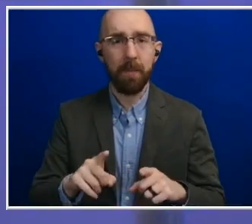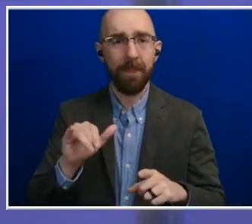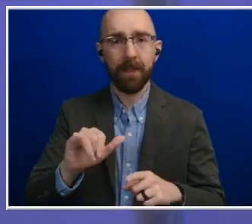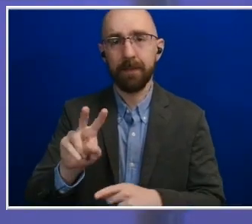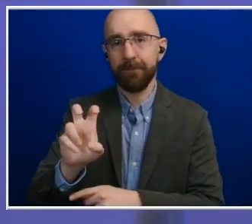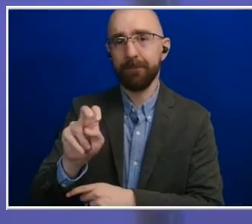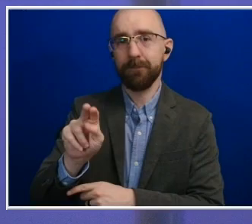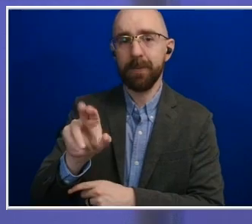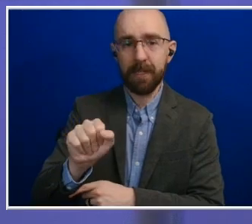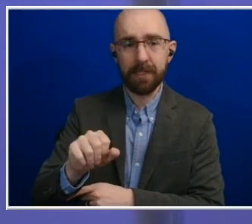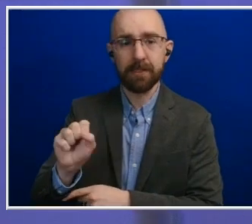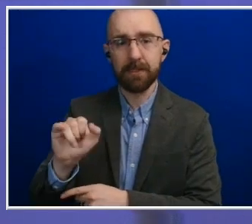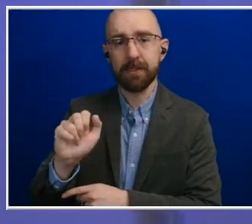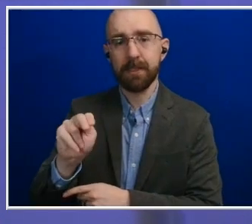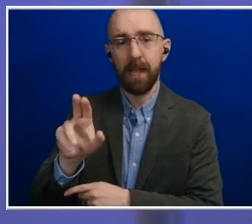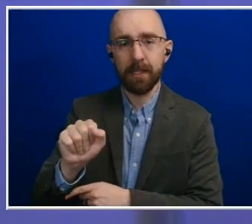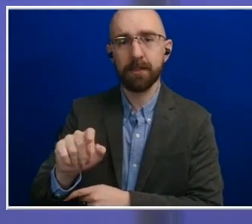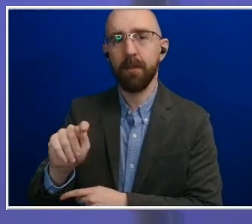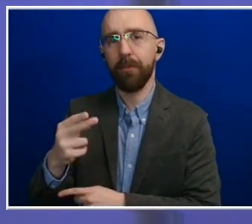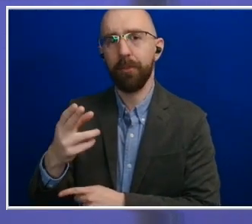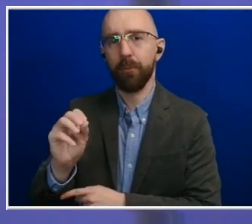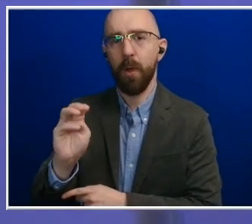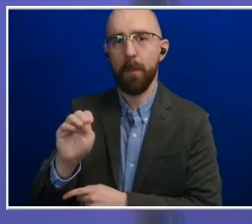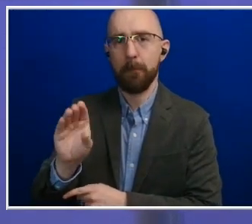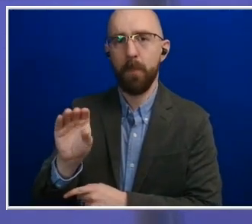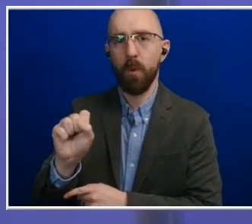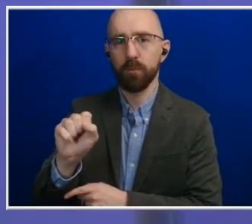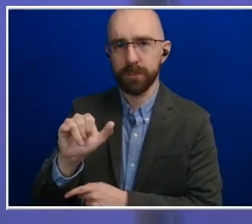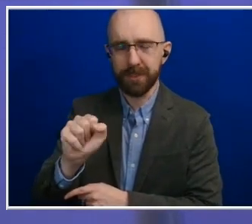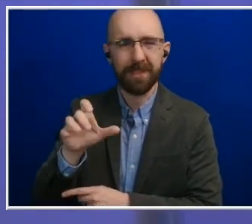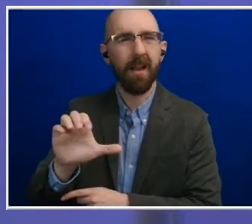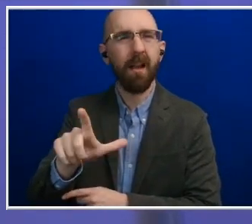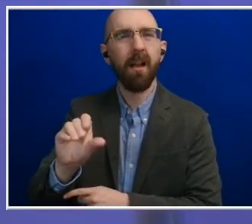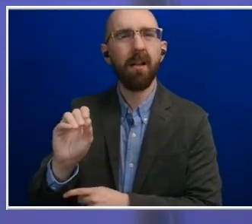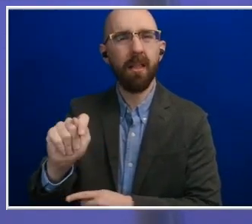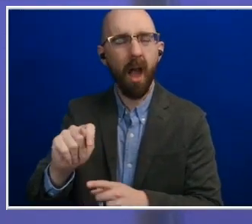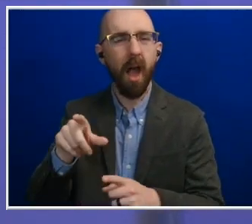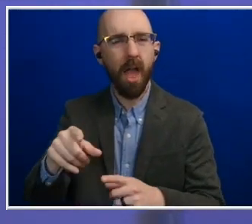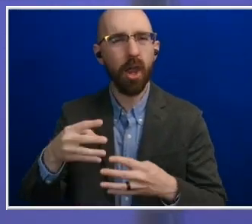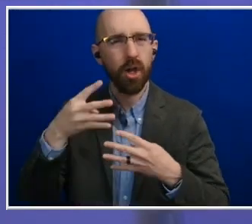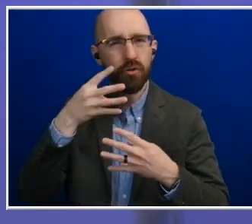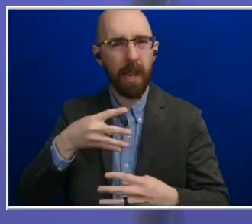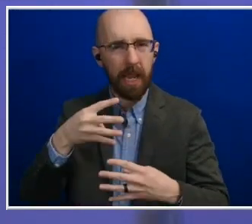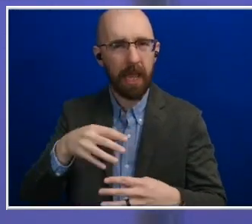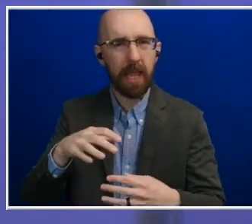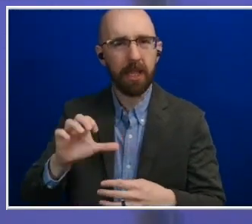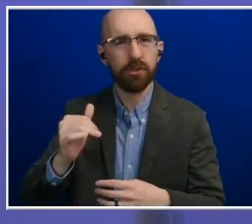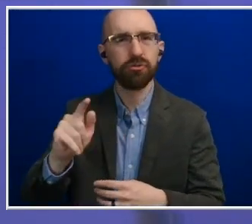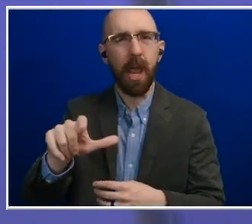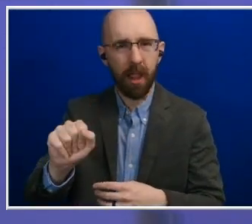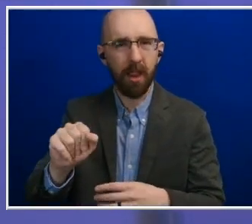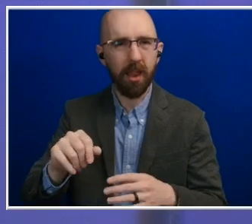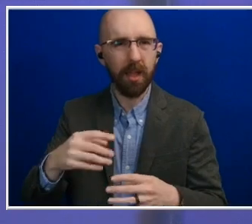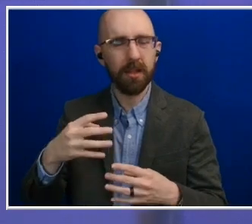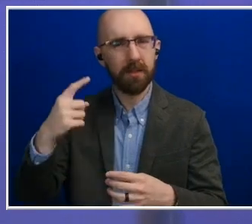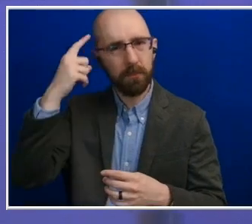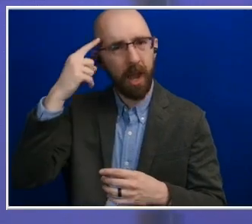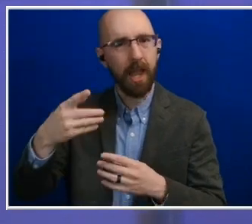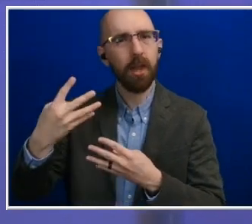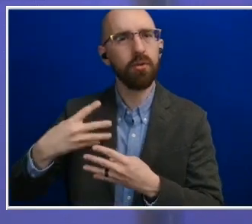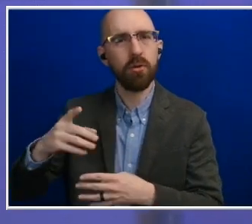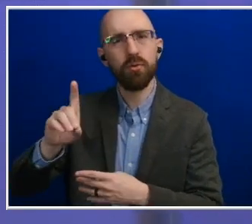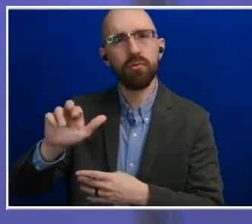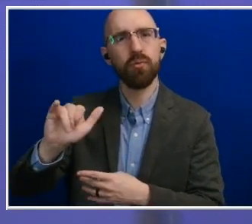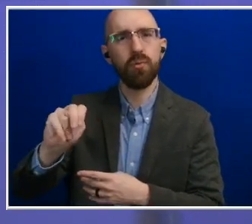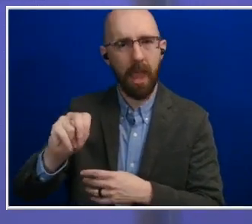thrombosis, which is a clot in one of her major draining channels that drains her brain. So that